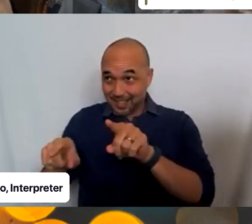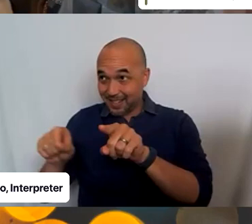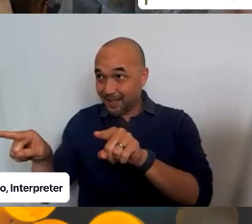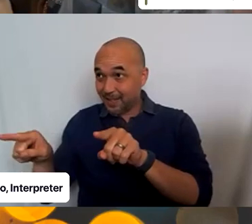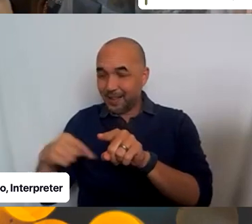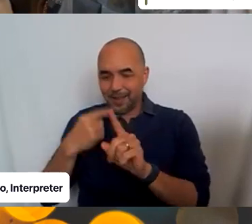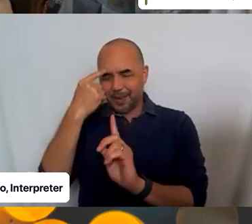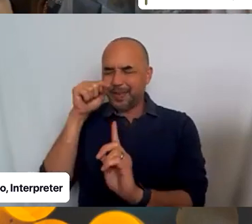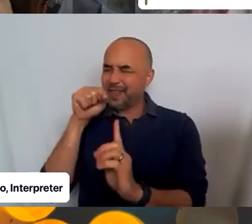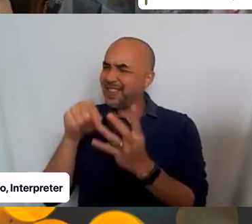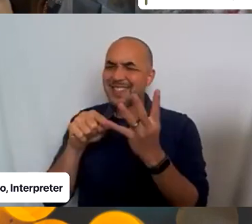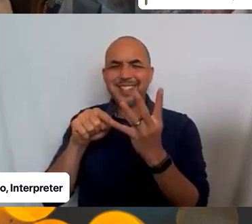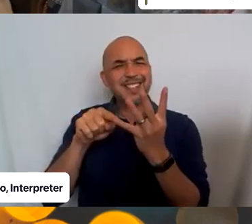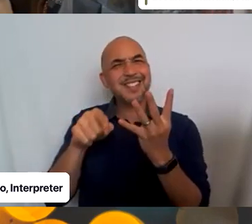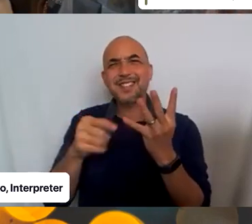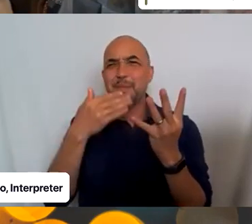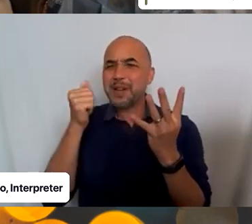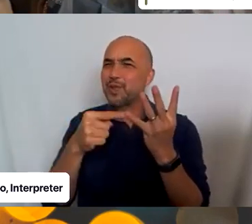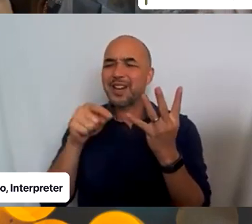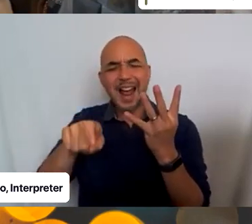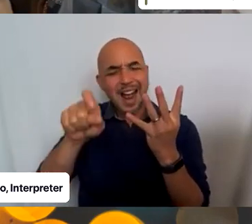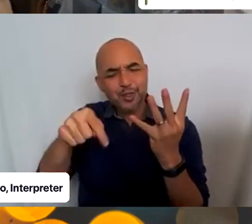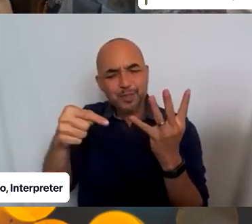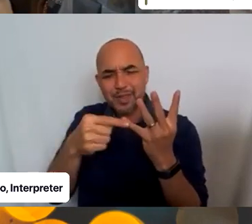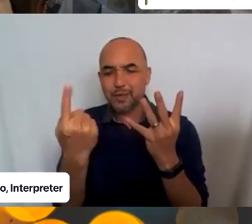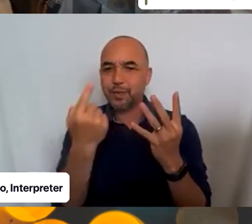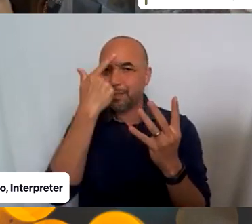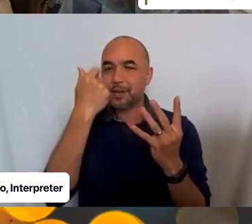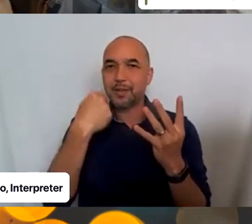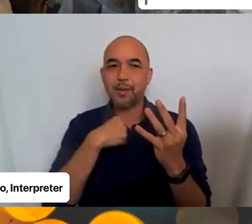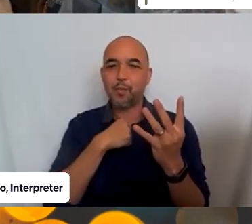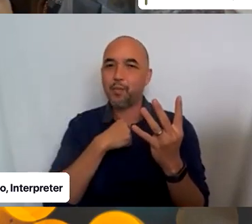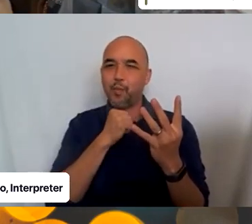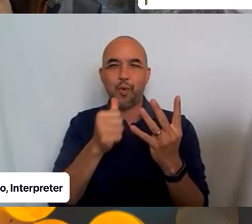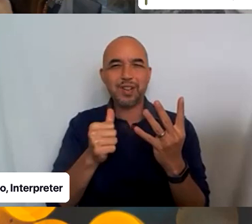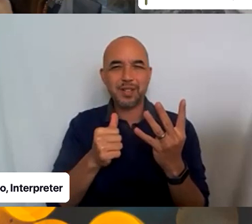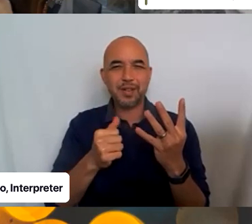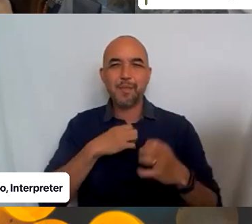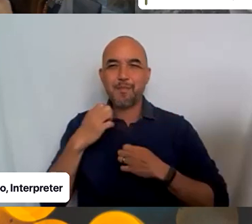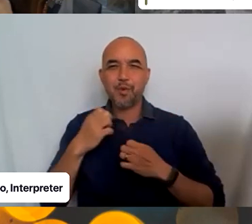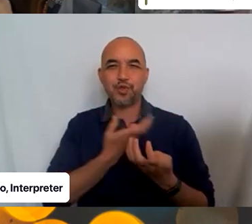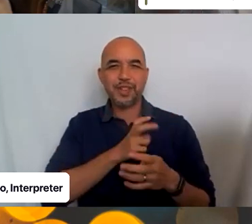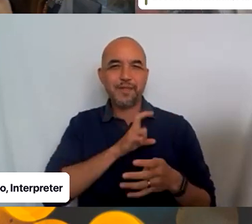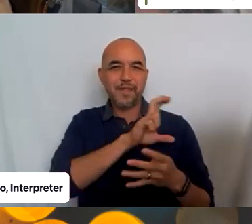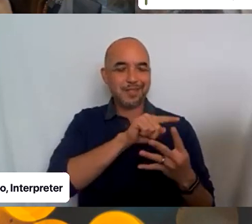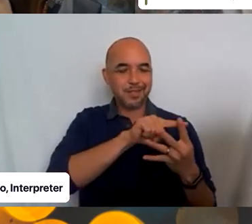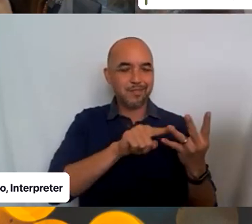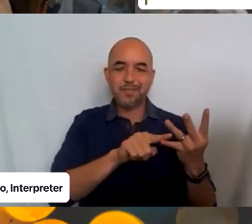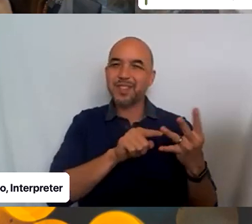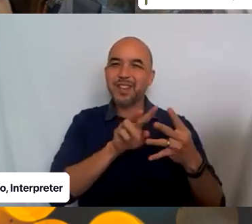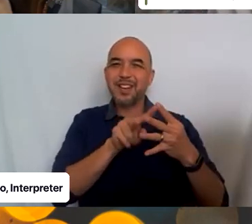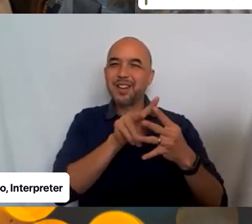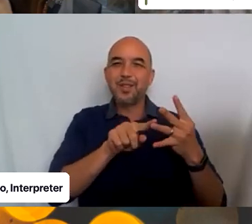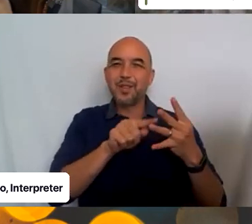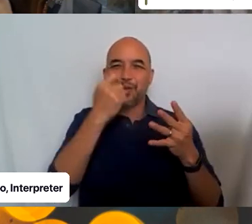book. It has to be the book, because I wasn't emotionally invested in the other books that I had written. I just wrote them for fun. And this one